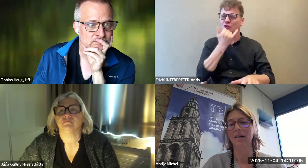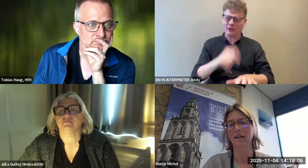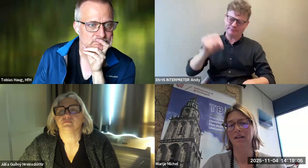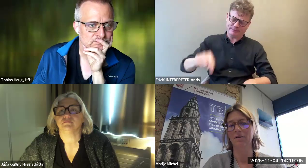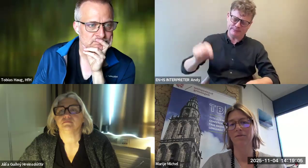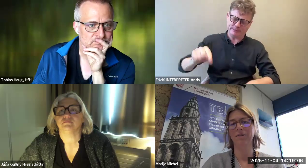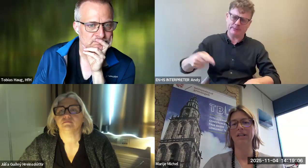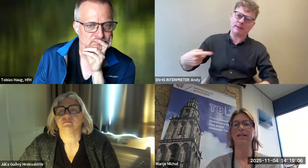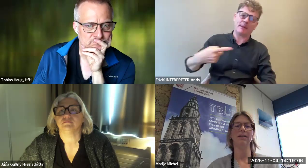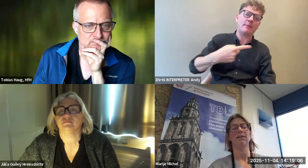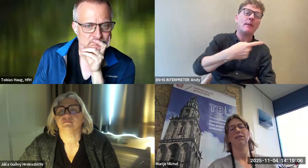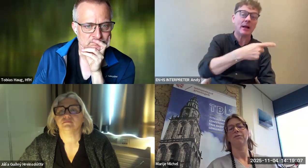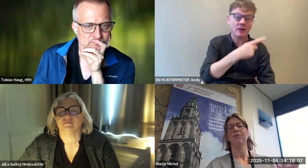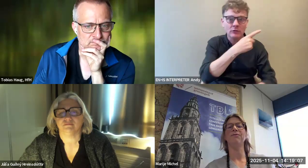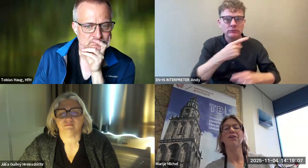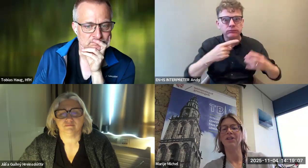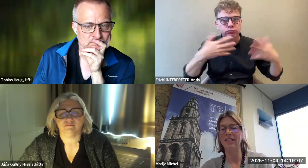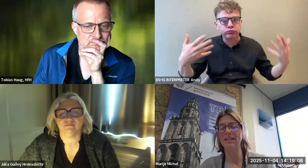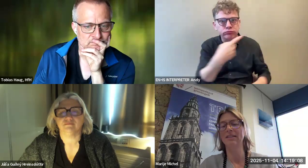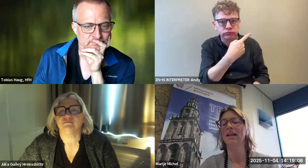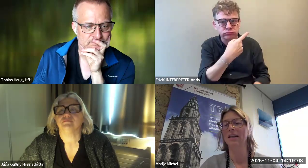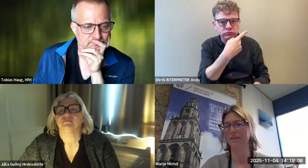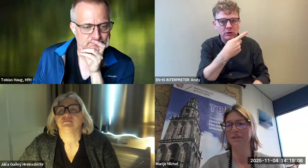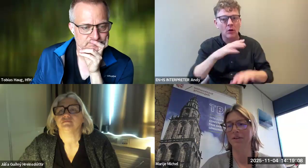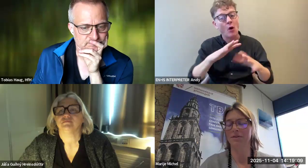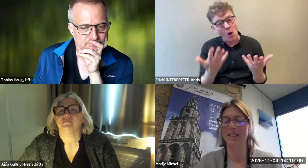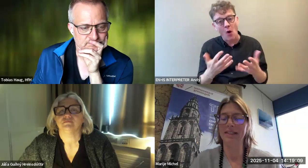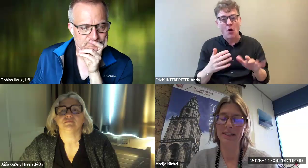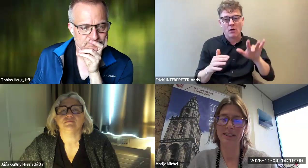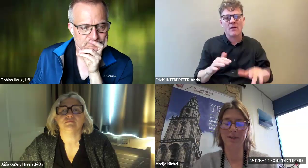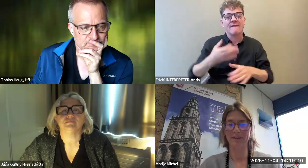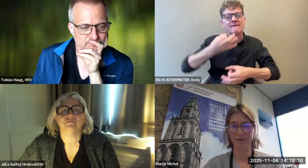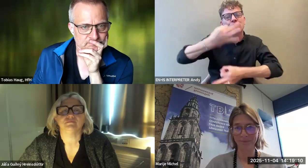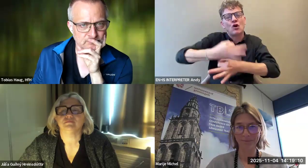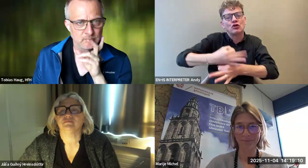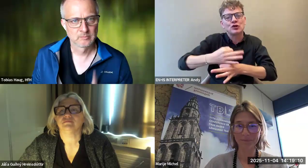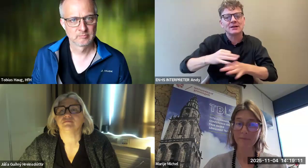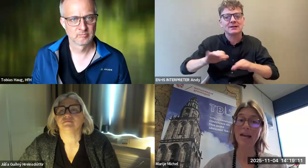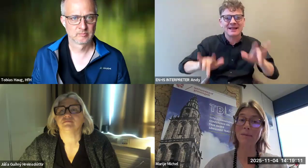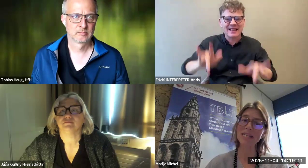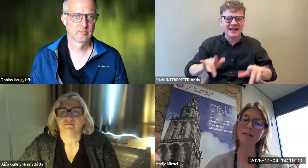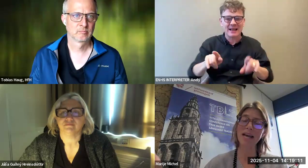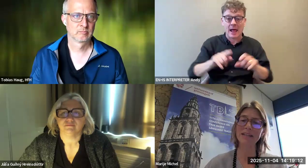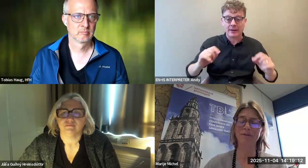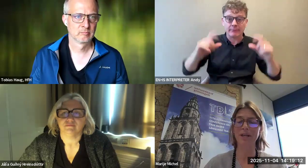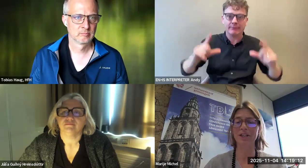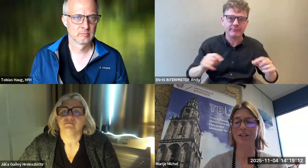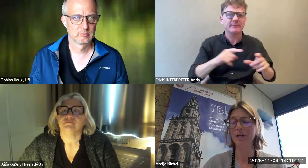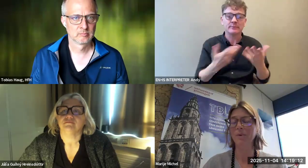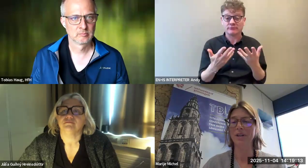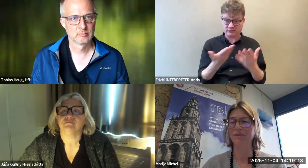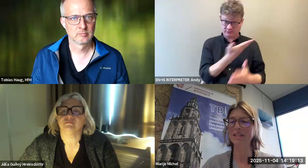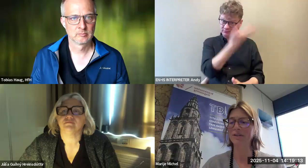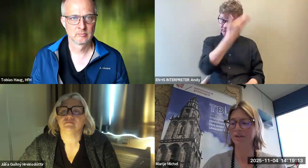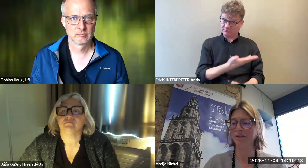text or they use function keys, that also takes it into account. And based on that